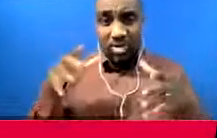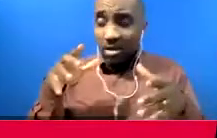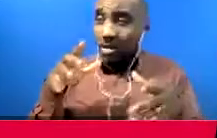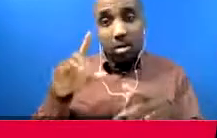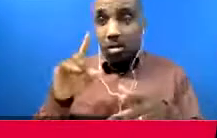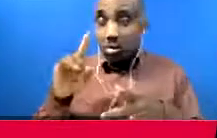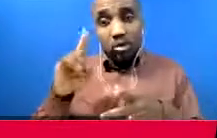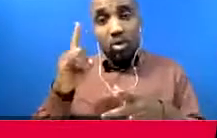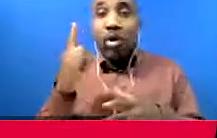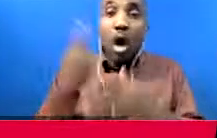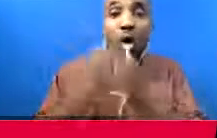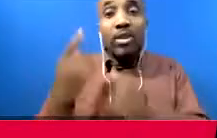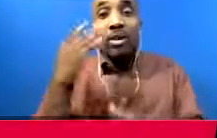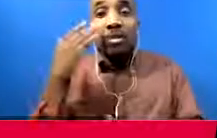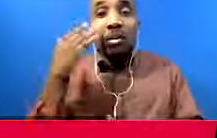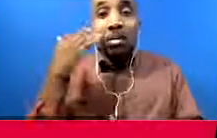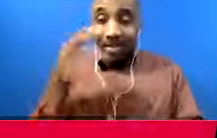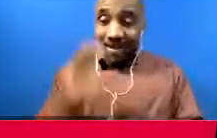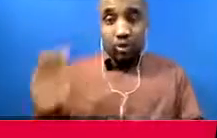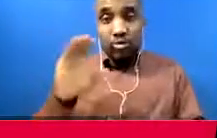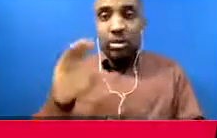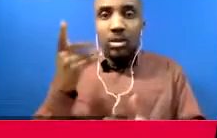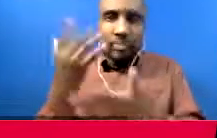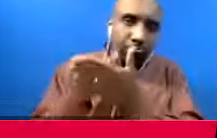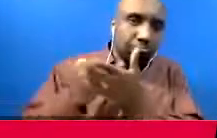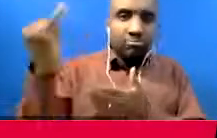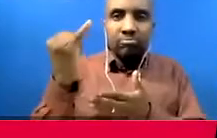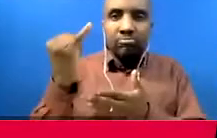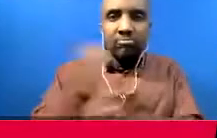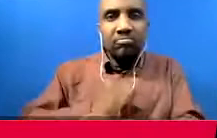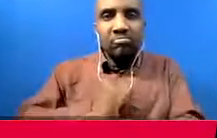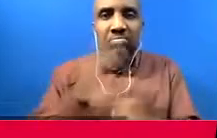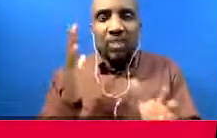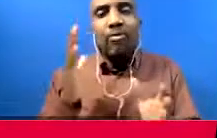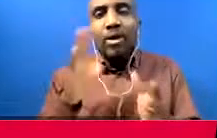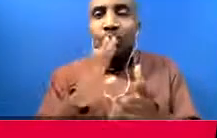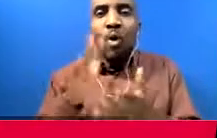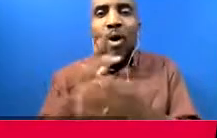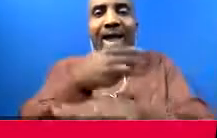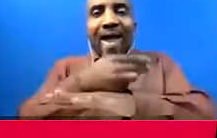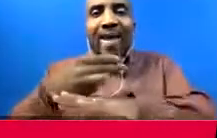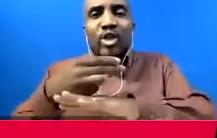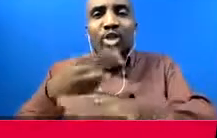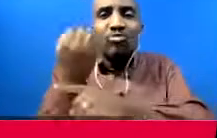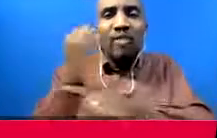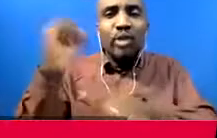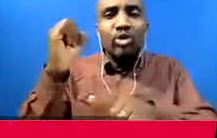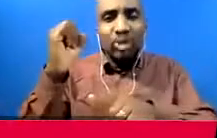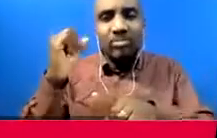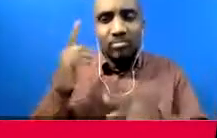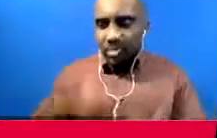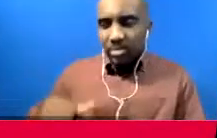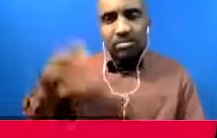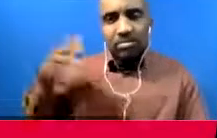on a successful slave revolt. So as the descendant of Haitian revolutionaries from both the Haitian Revolution and afterwards, I understand that my